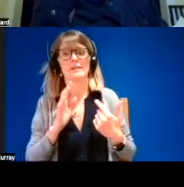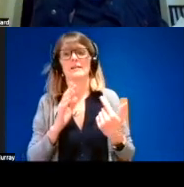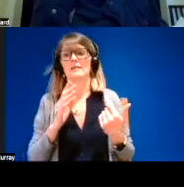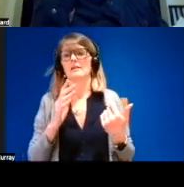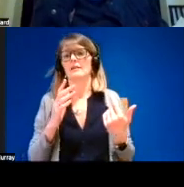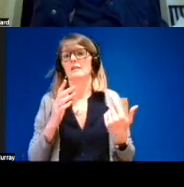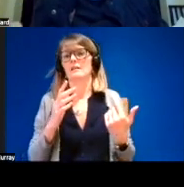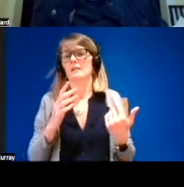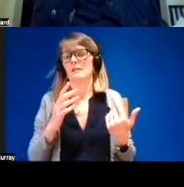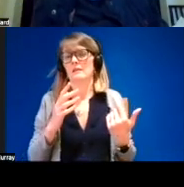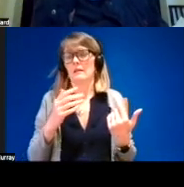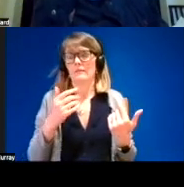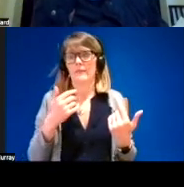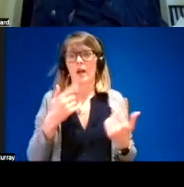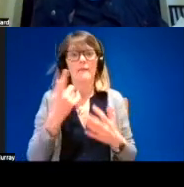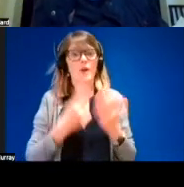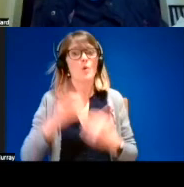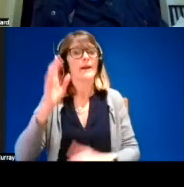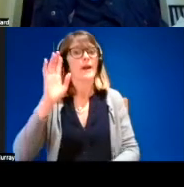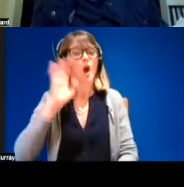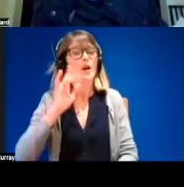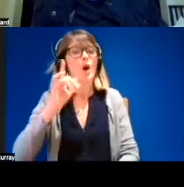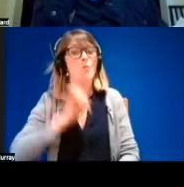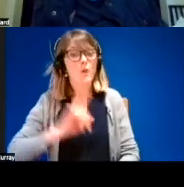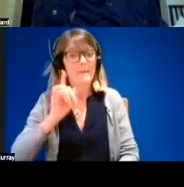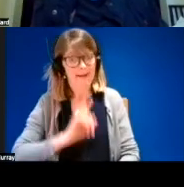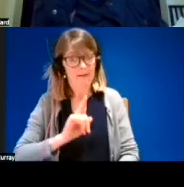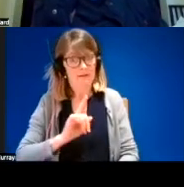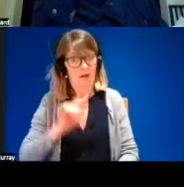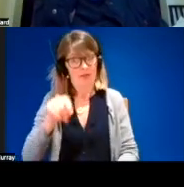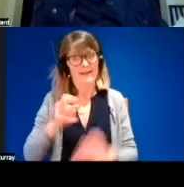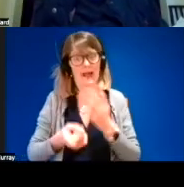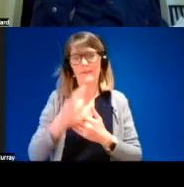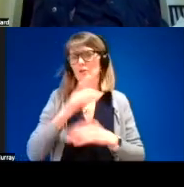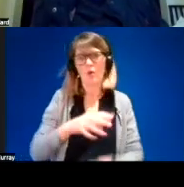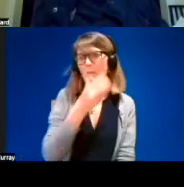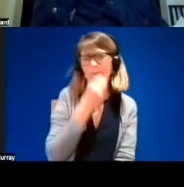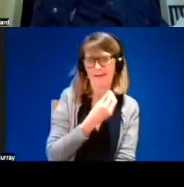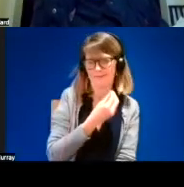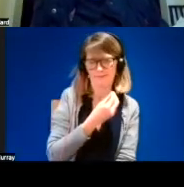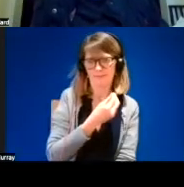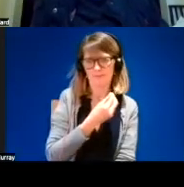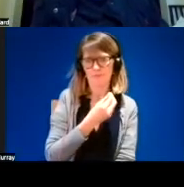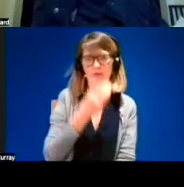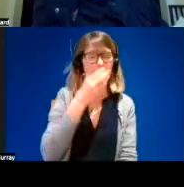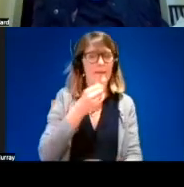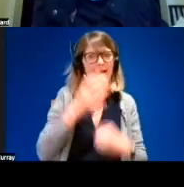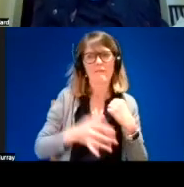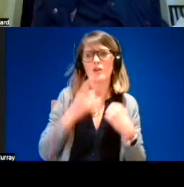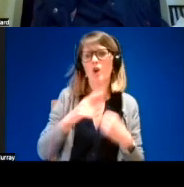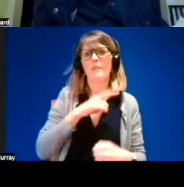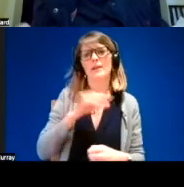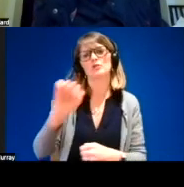ever heard of women being given this sort of fait accompli. Men are never told that because their